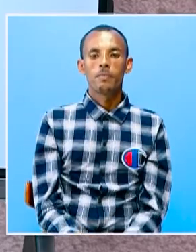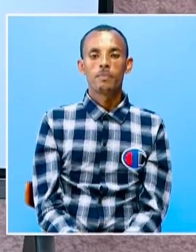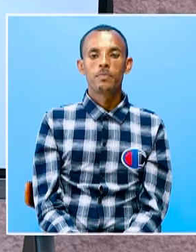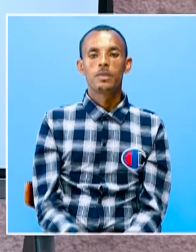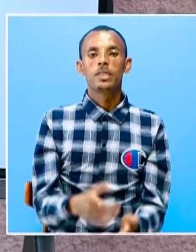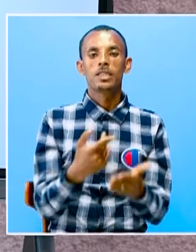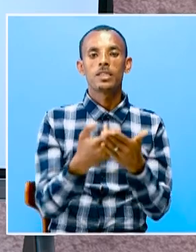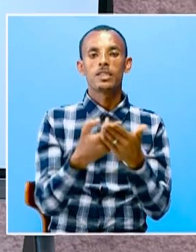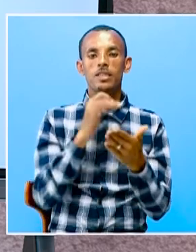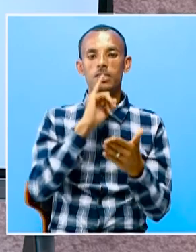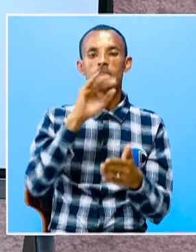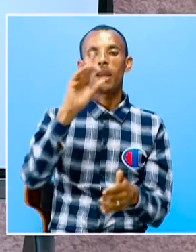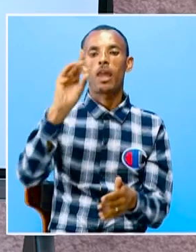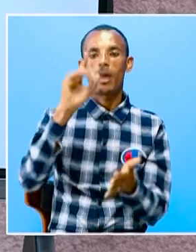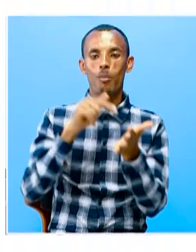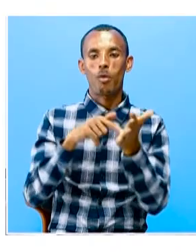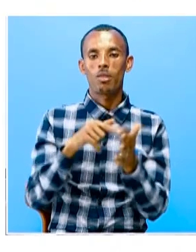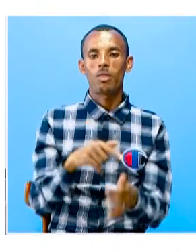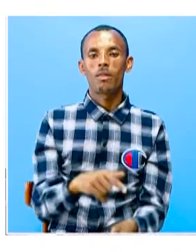this one is D.